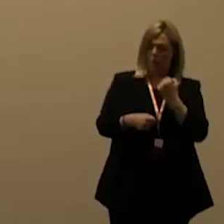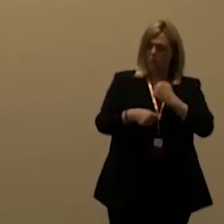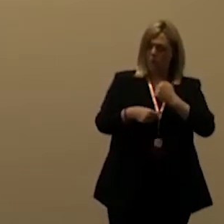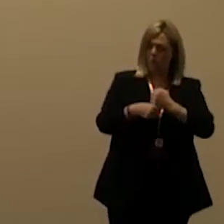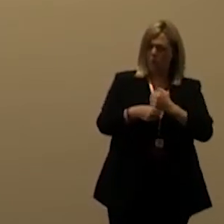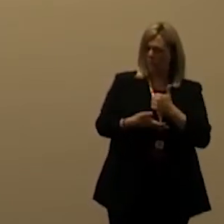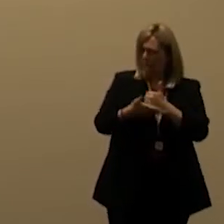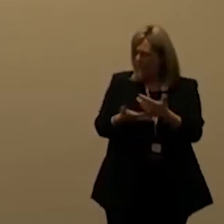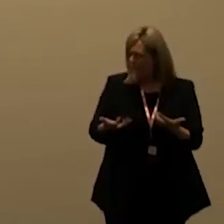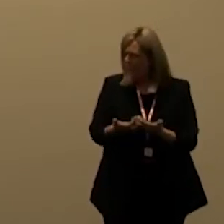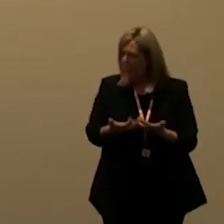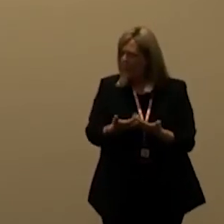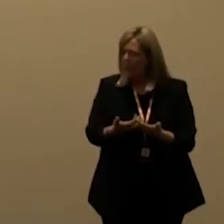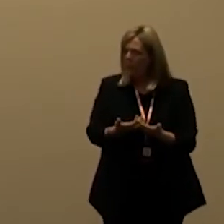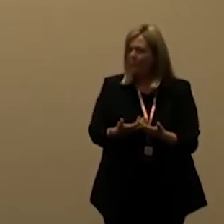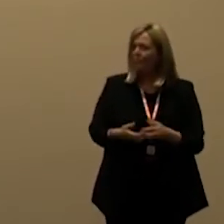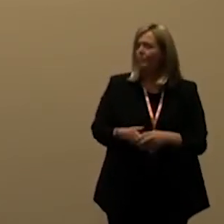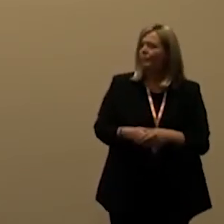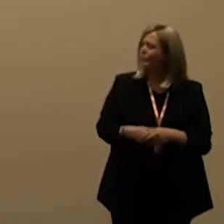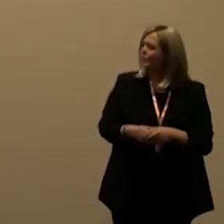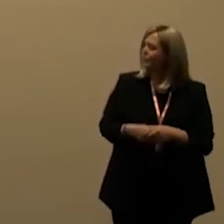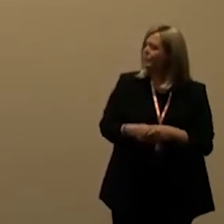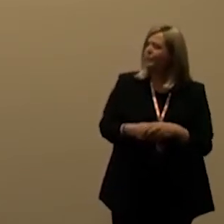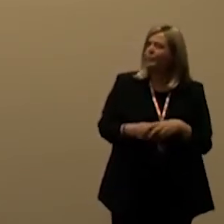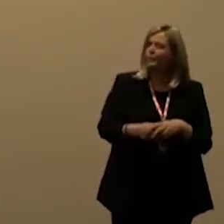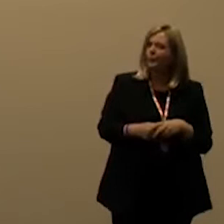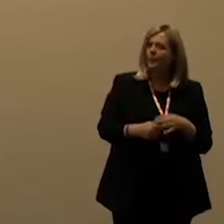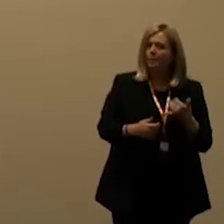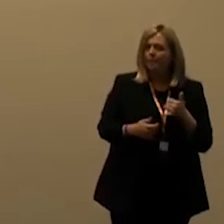makes a difference is where we start looking at